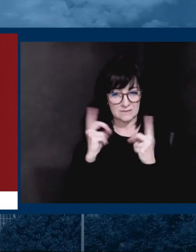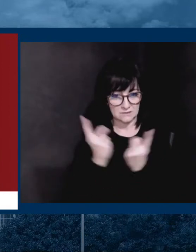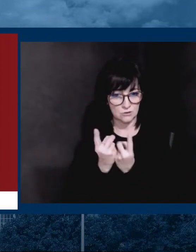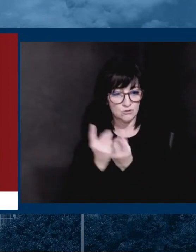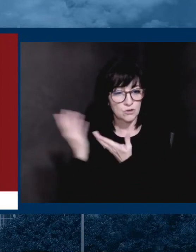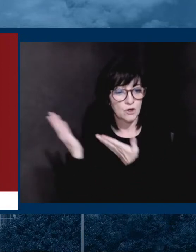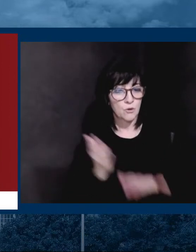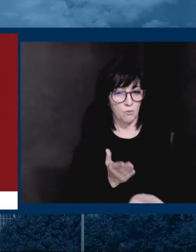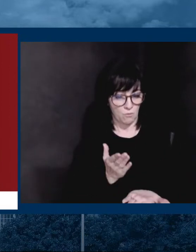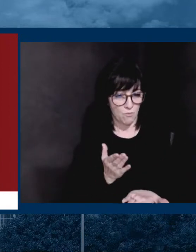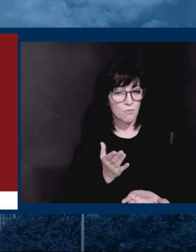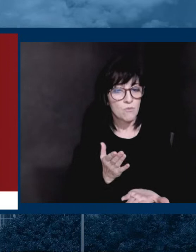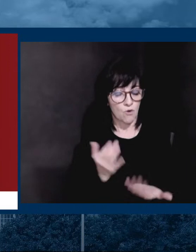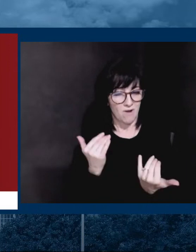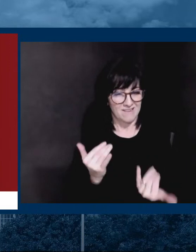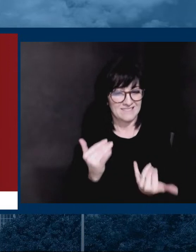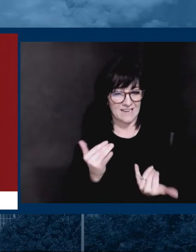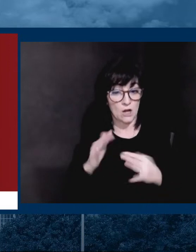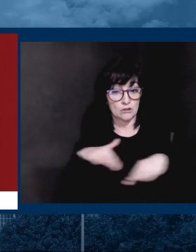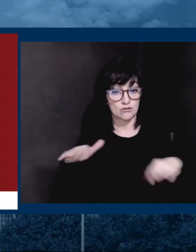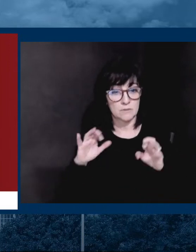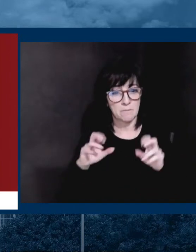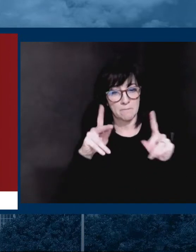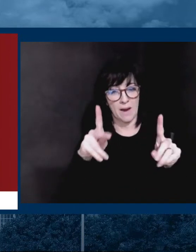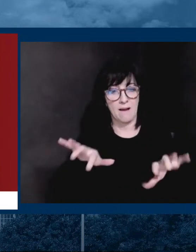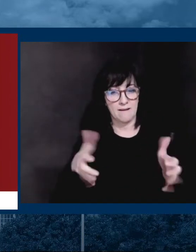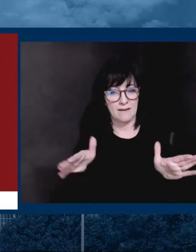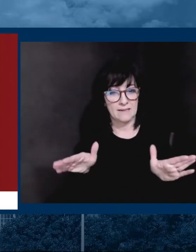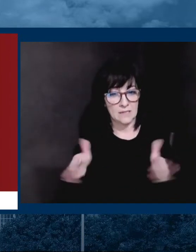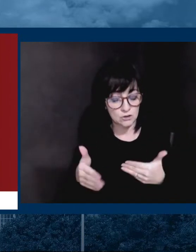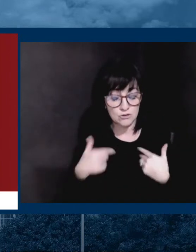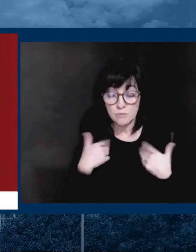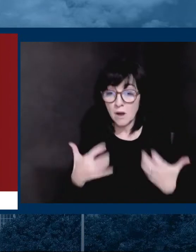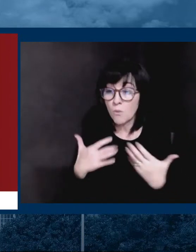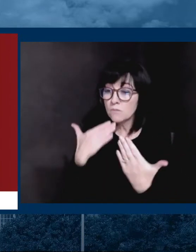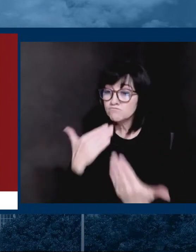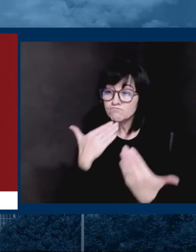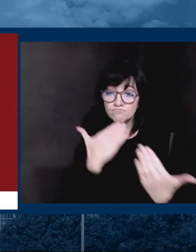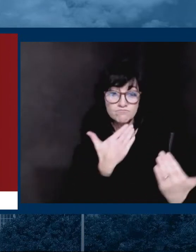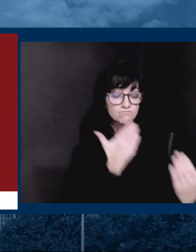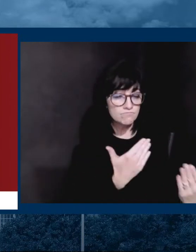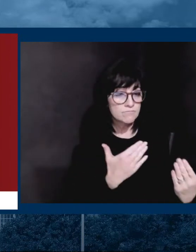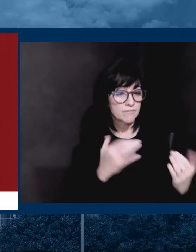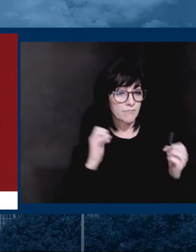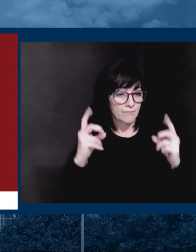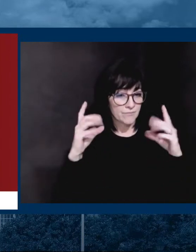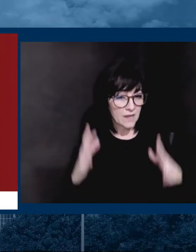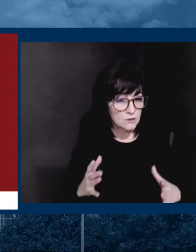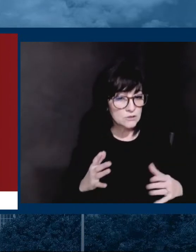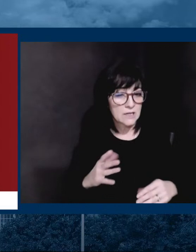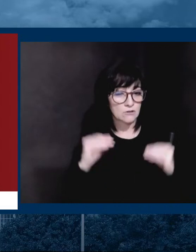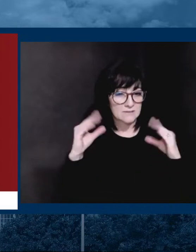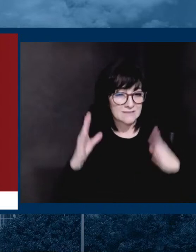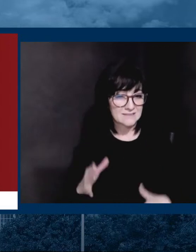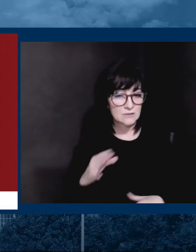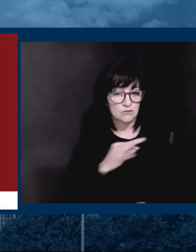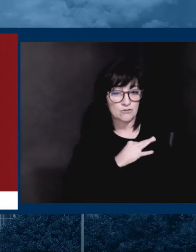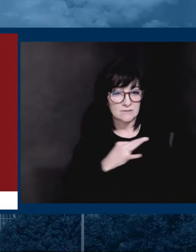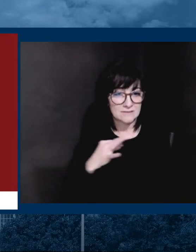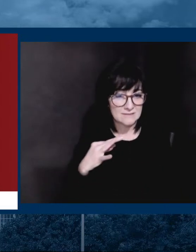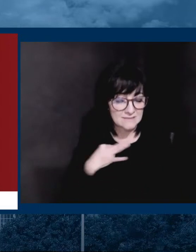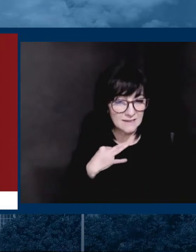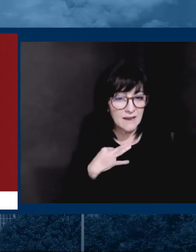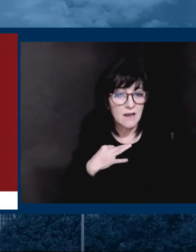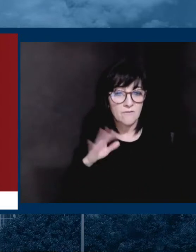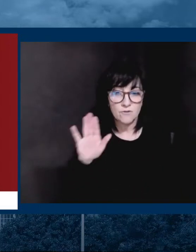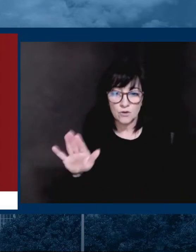and I want to thank them for all of that. Thank the educators, the teachers and staff in the schools for their incredible